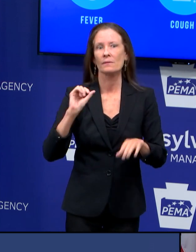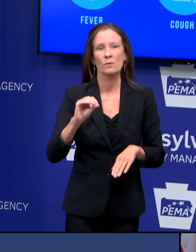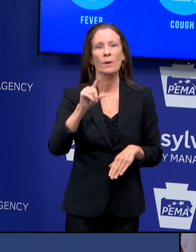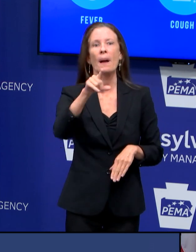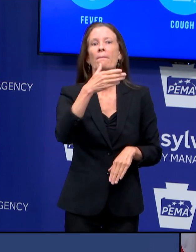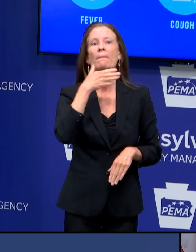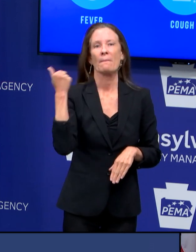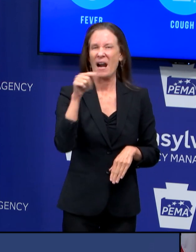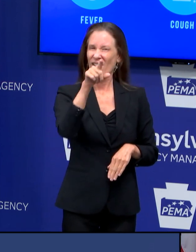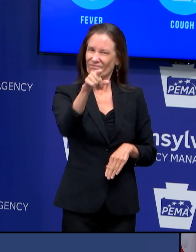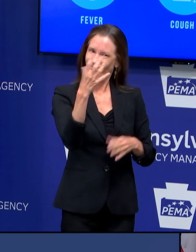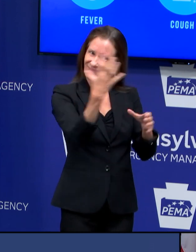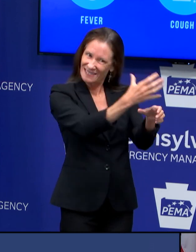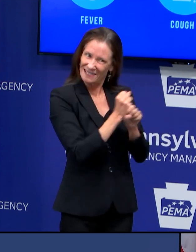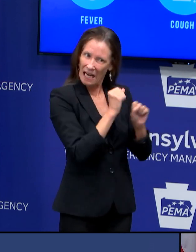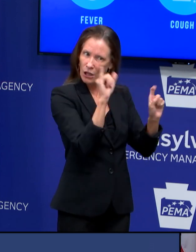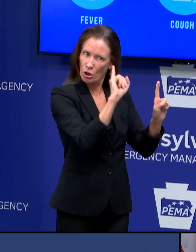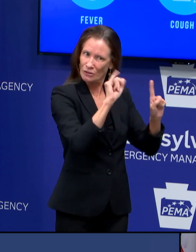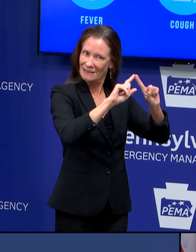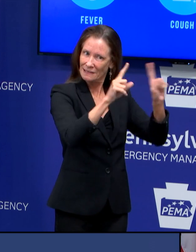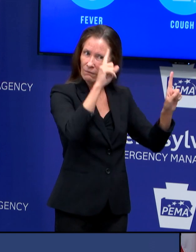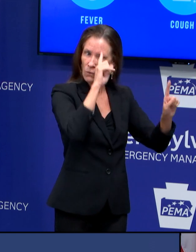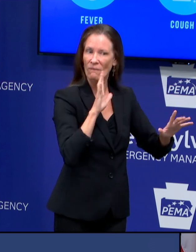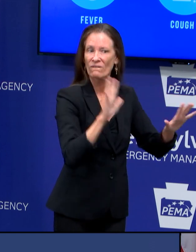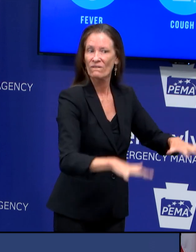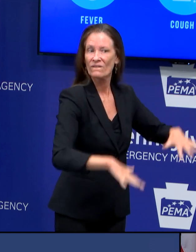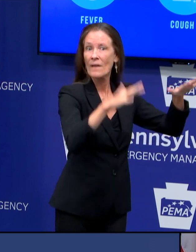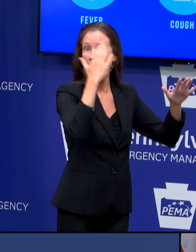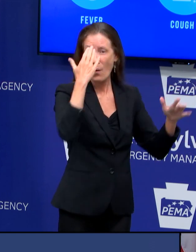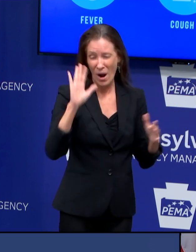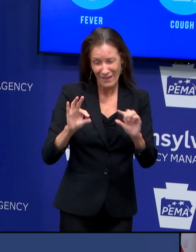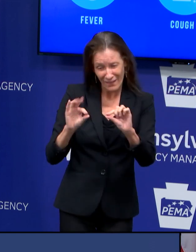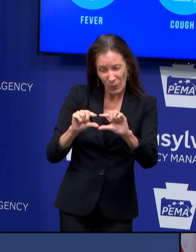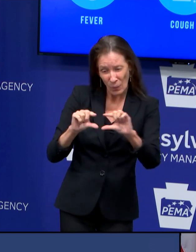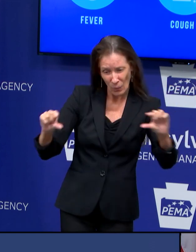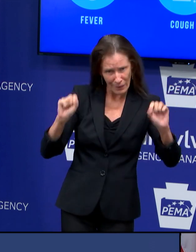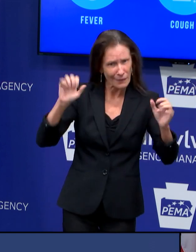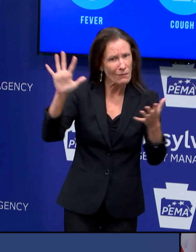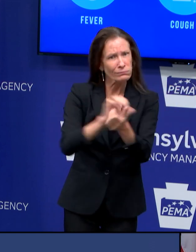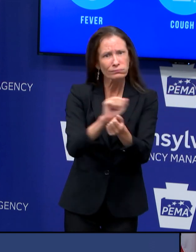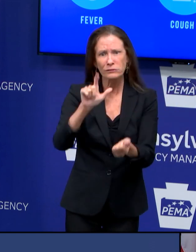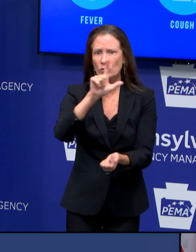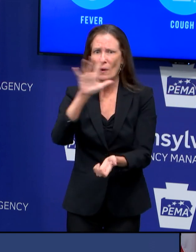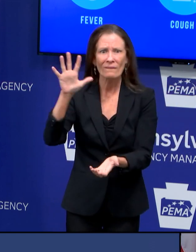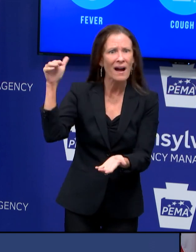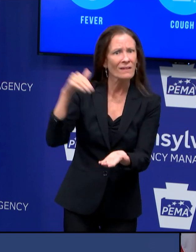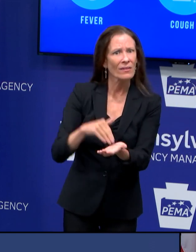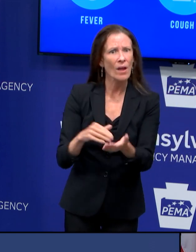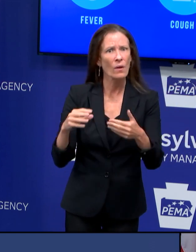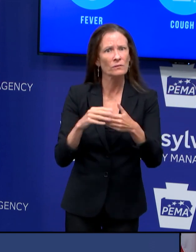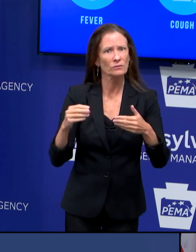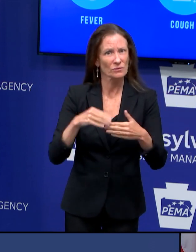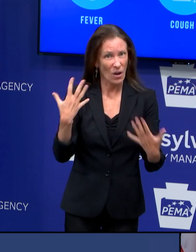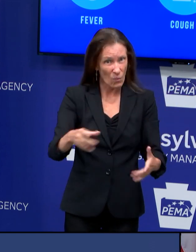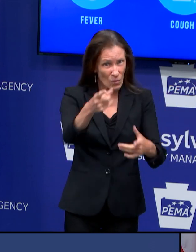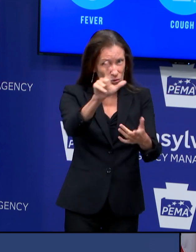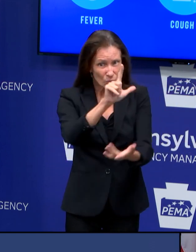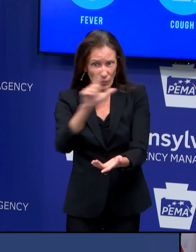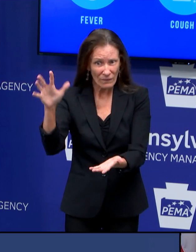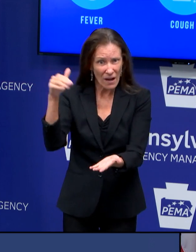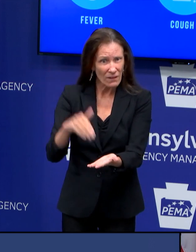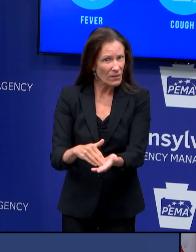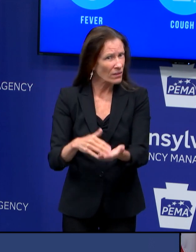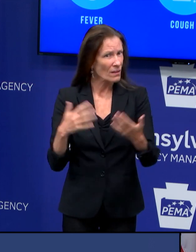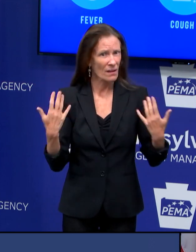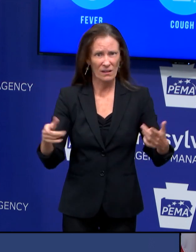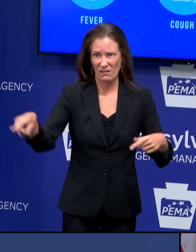That's $25,000 in repairs that you would need to cover out of your own pocket. And that's a financial hurdle that many people simply